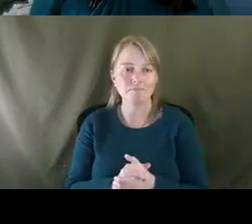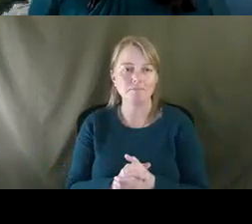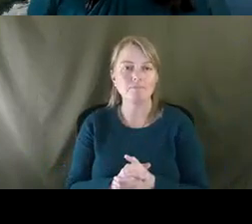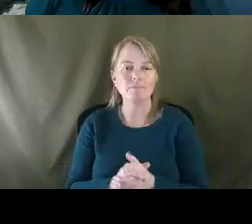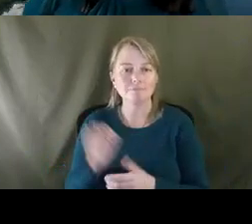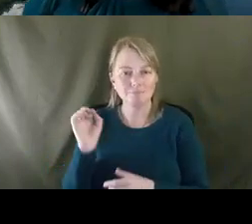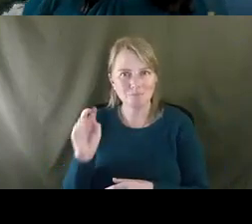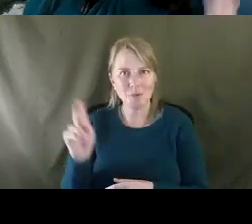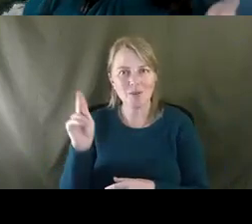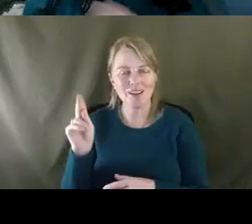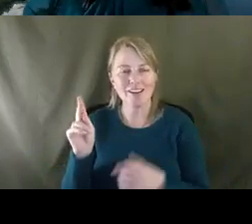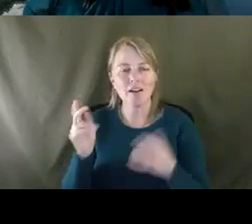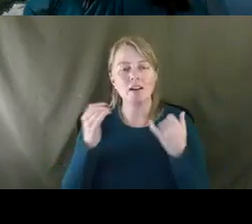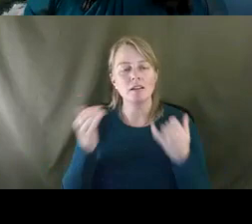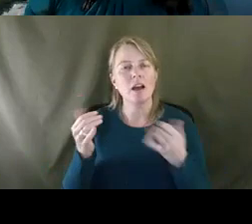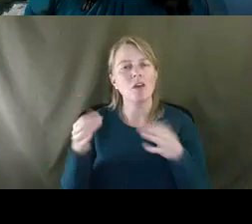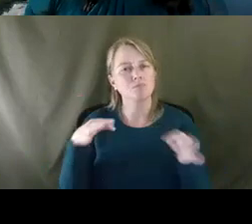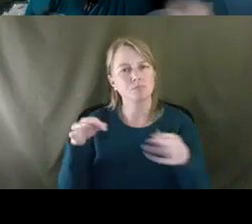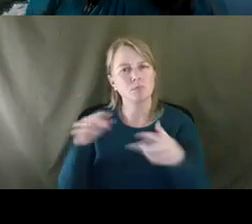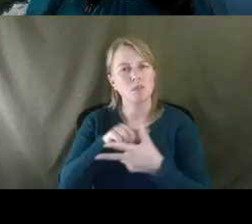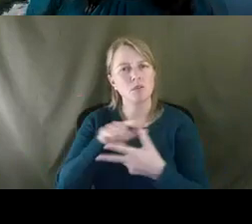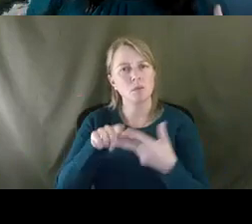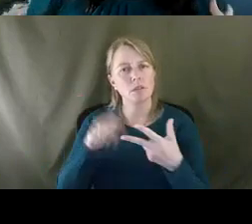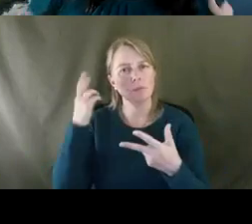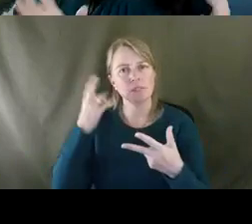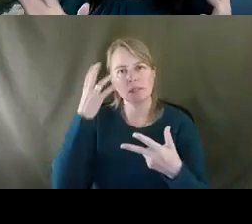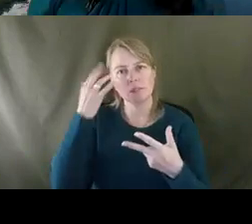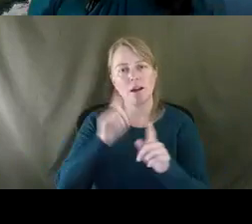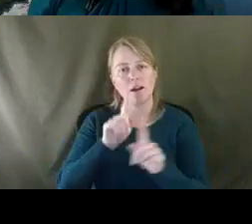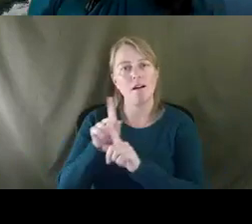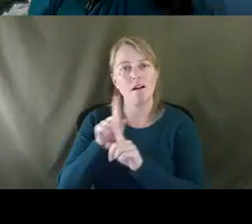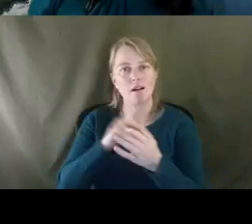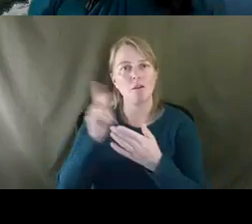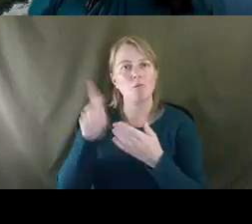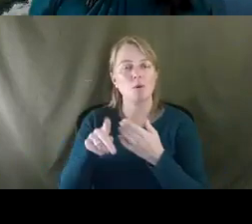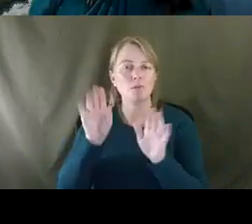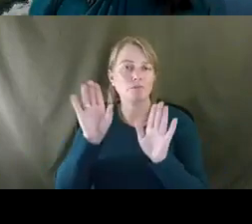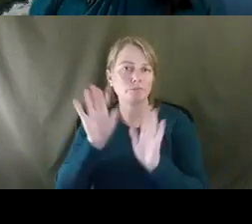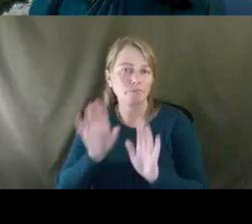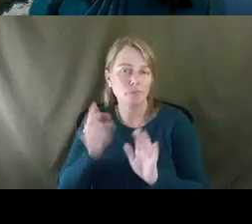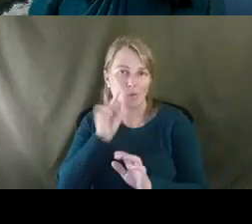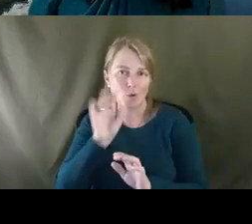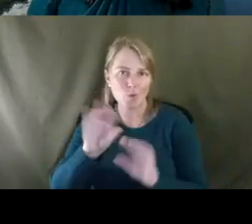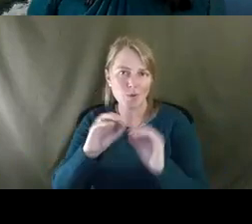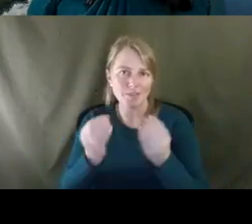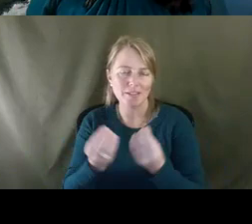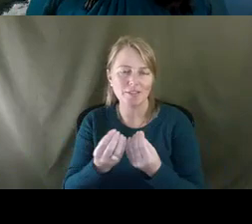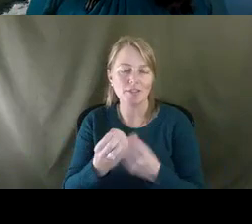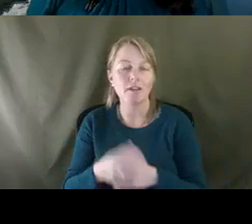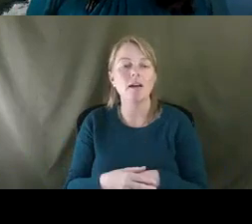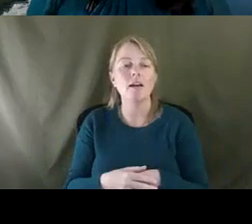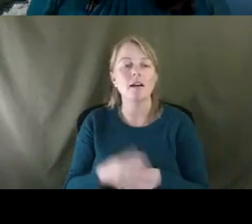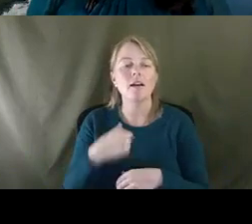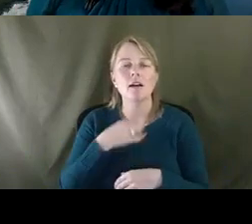Okay, so now I've gone through the 3 big reasons why mentorship programs would be excellent for your organization. I would like